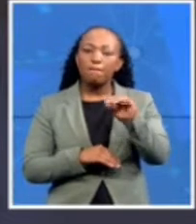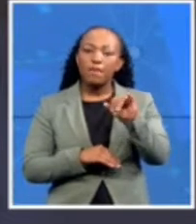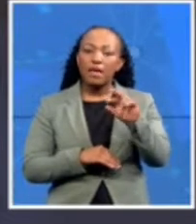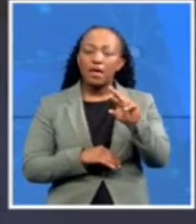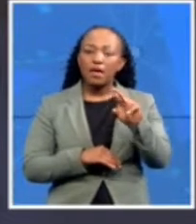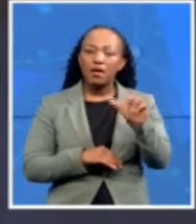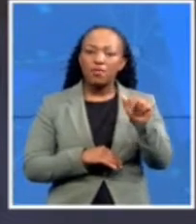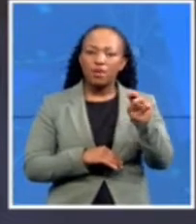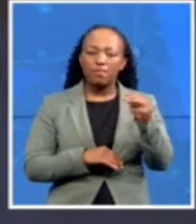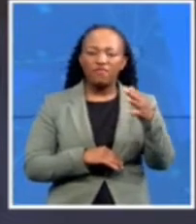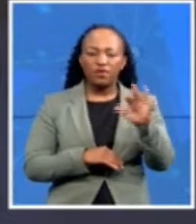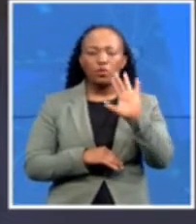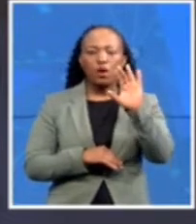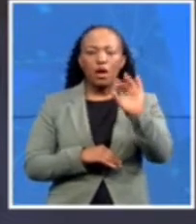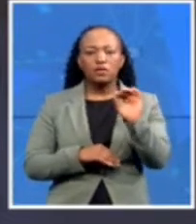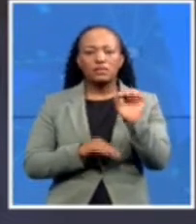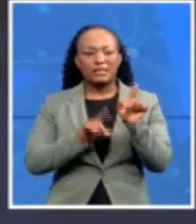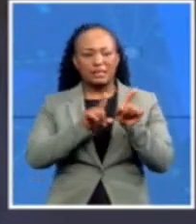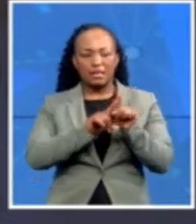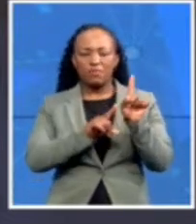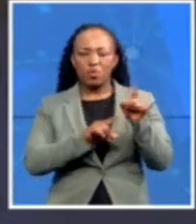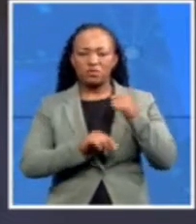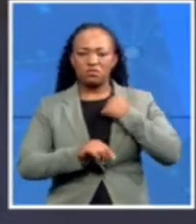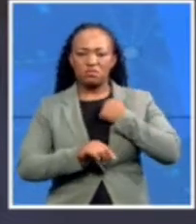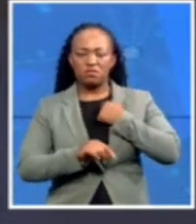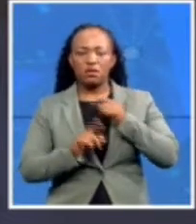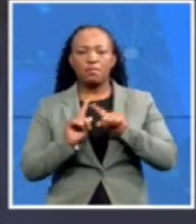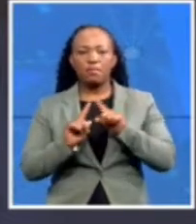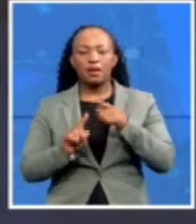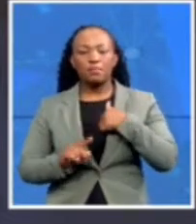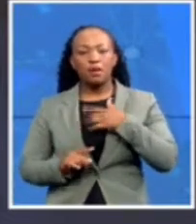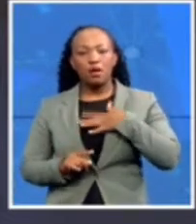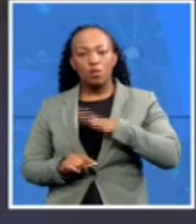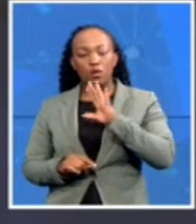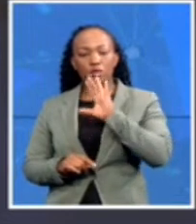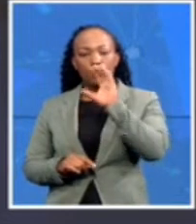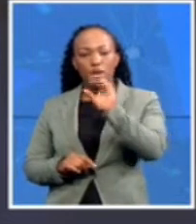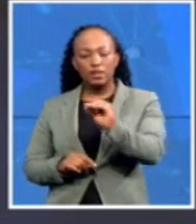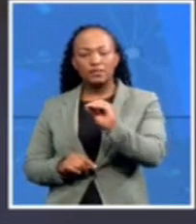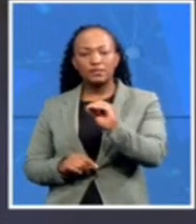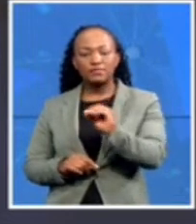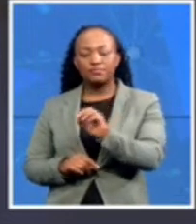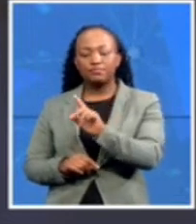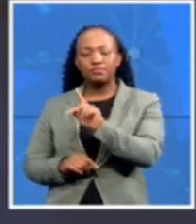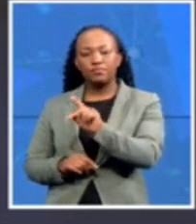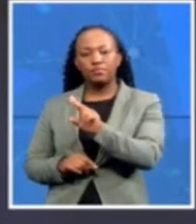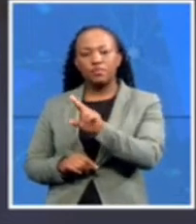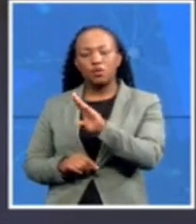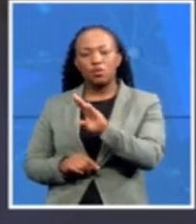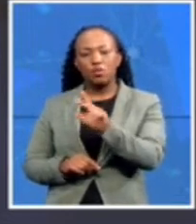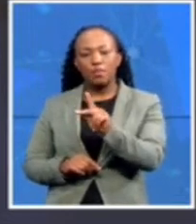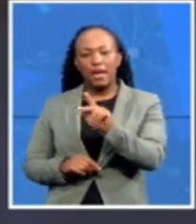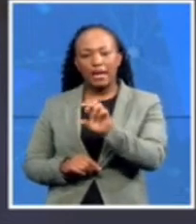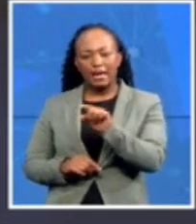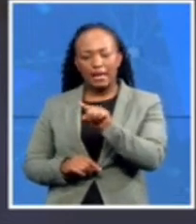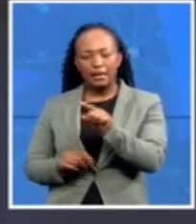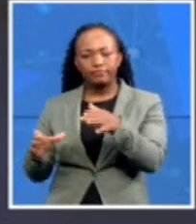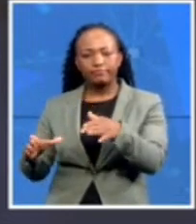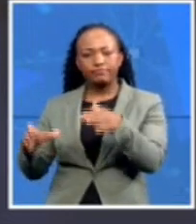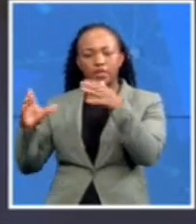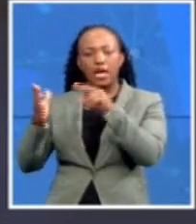like on the steam generator at Koeberg and what are the plans for next year when it is out. But I would like to